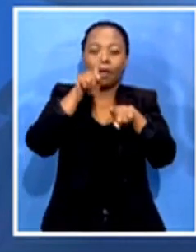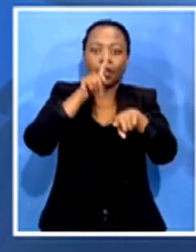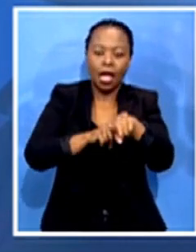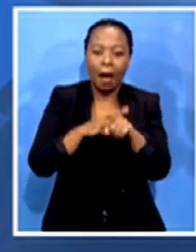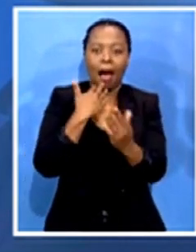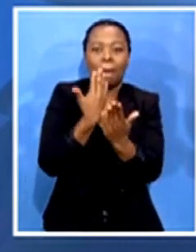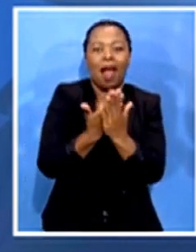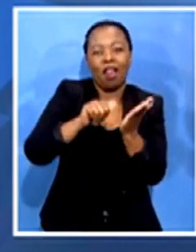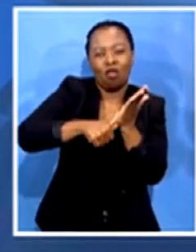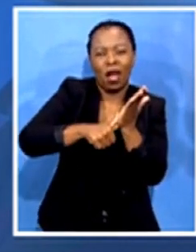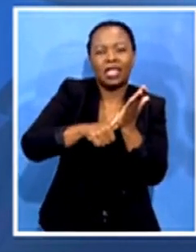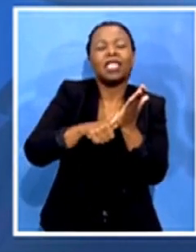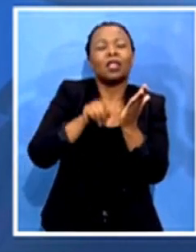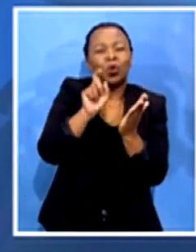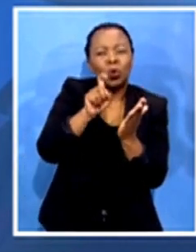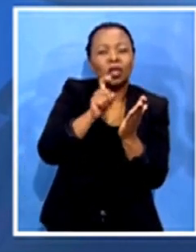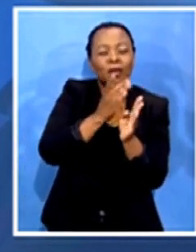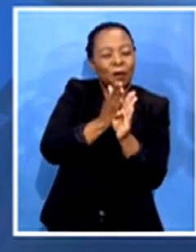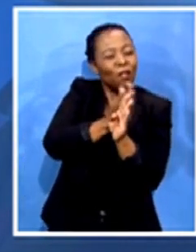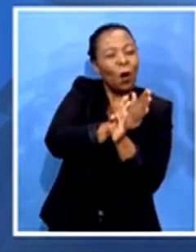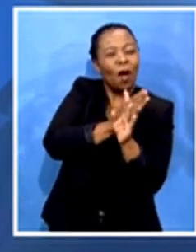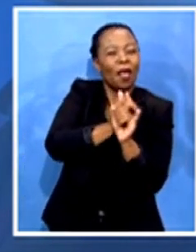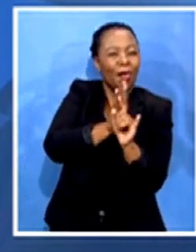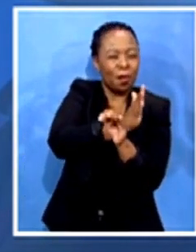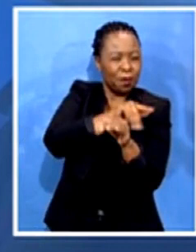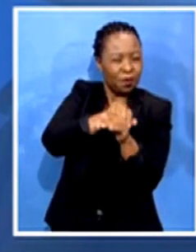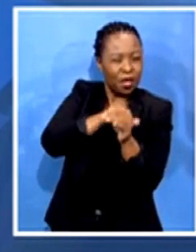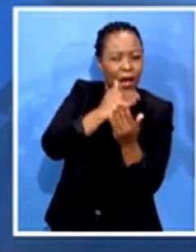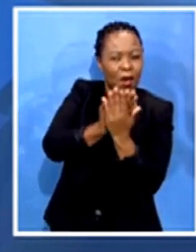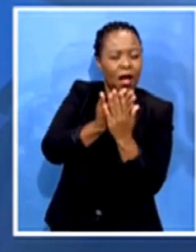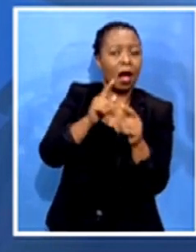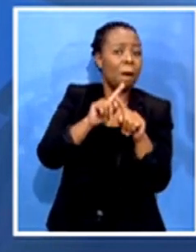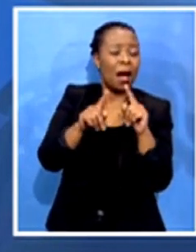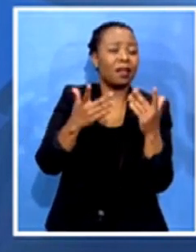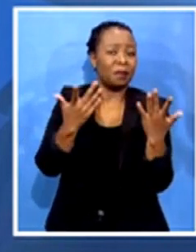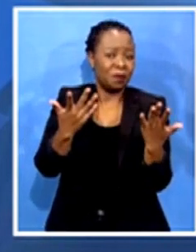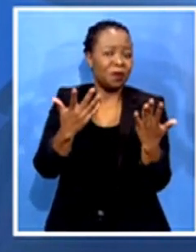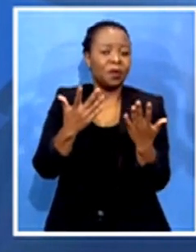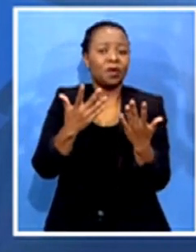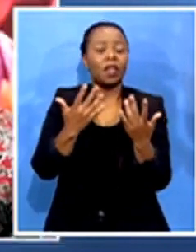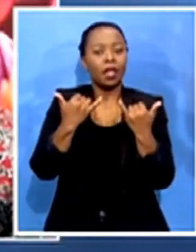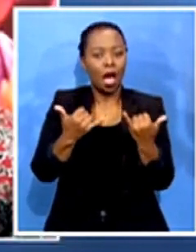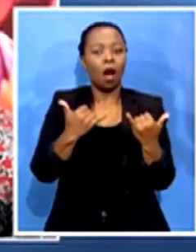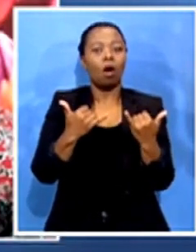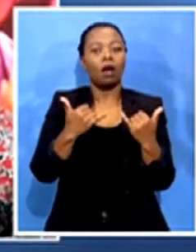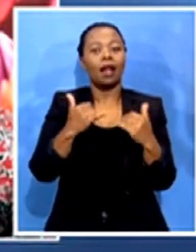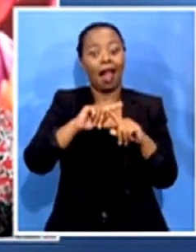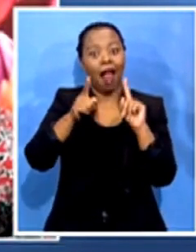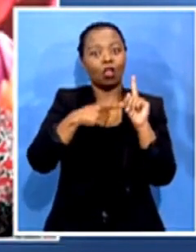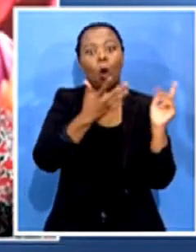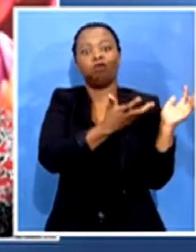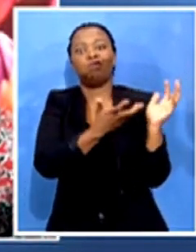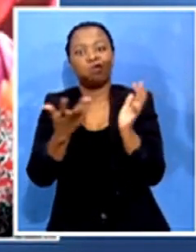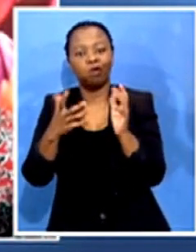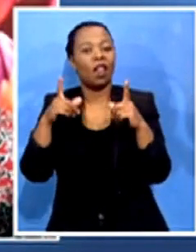But unfortunately, they waited for the last moment, and now they have all lapsed at the same time. Ms. Memela, just in